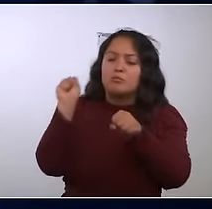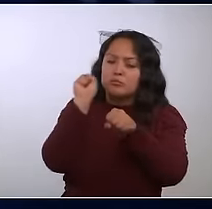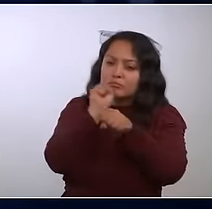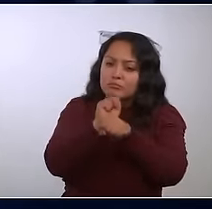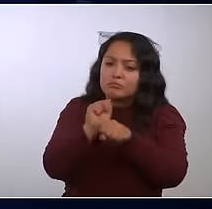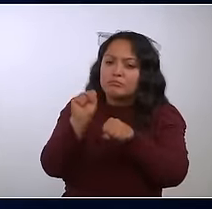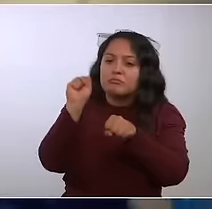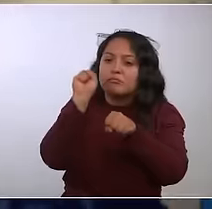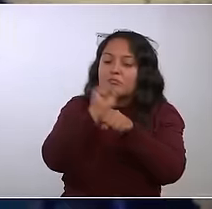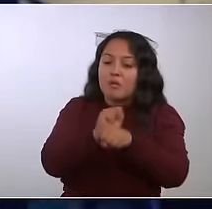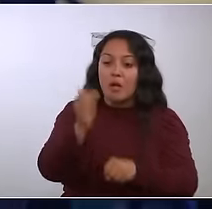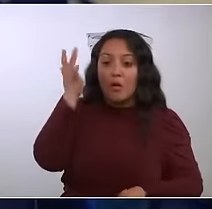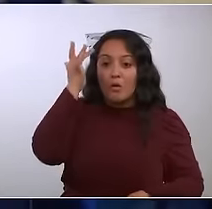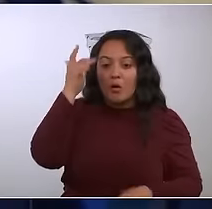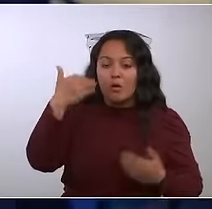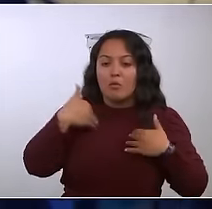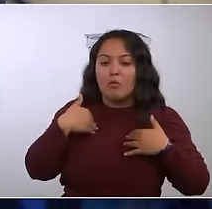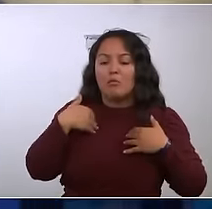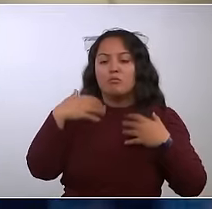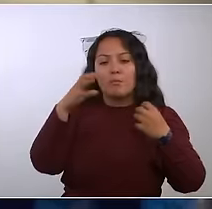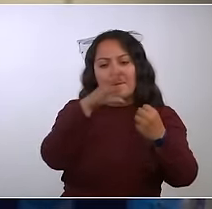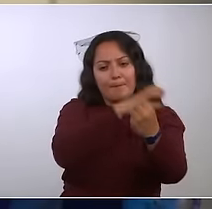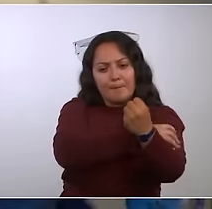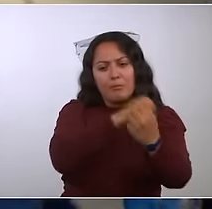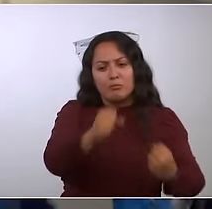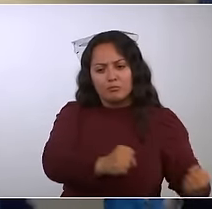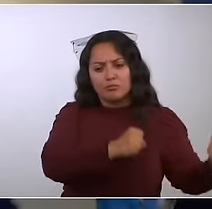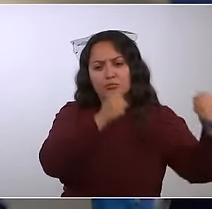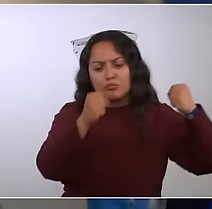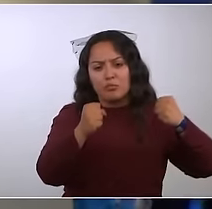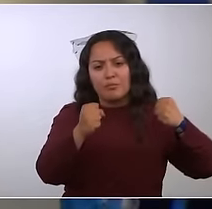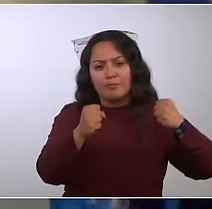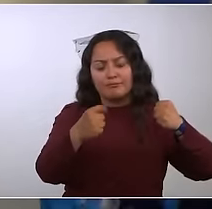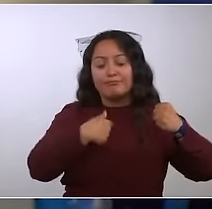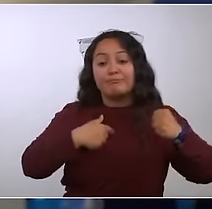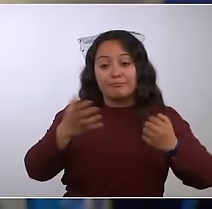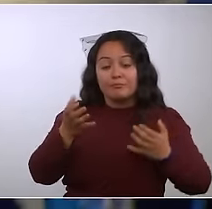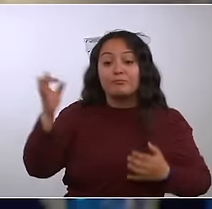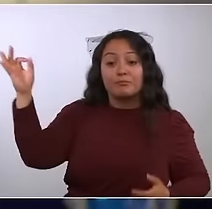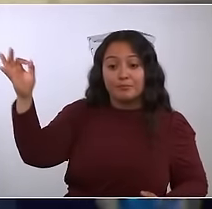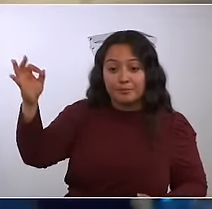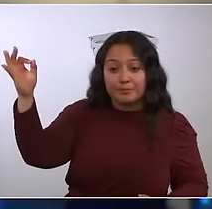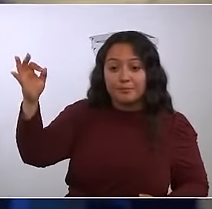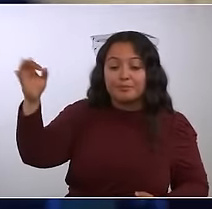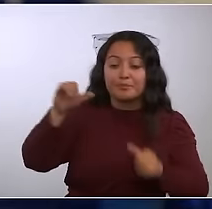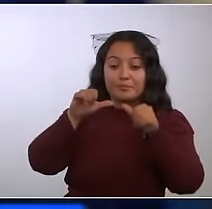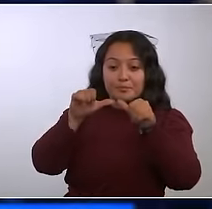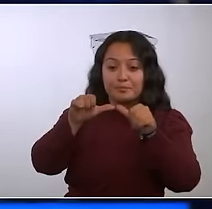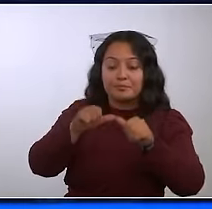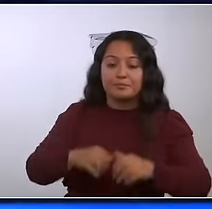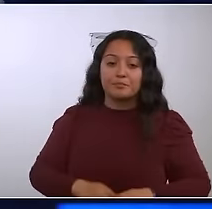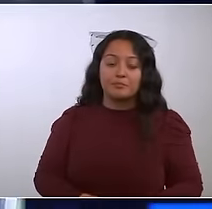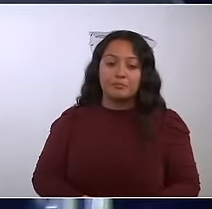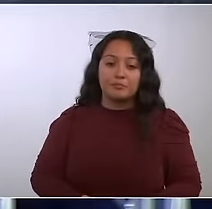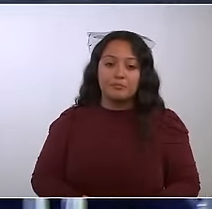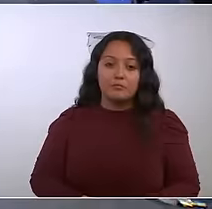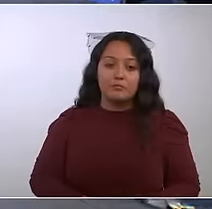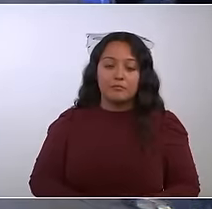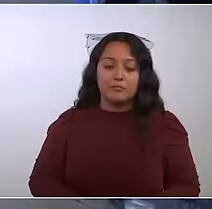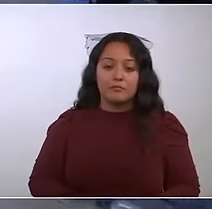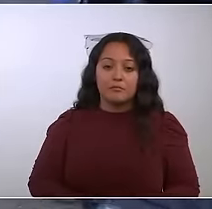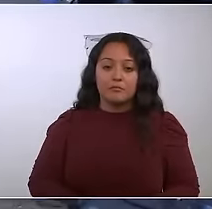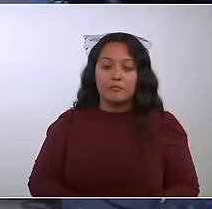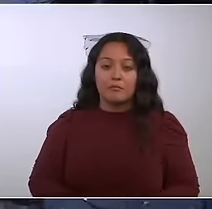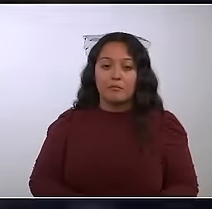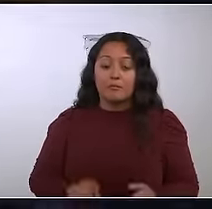Because he wanted solidness. Porque él quería algo sólido. Can I preach to you for a couple of minutes? ¿Puedo predicarle algunos momentos? A